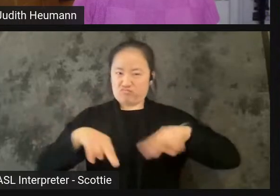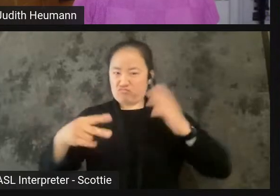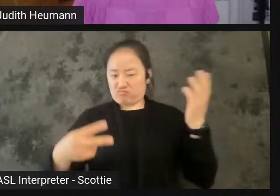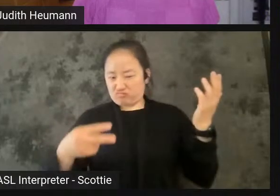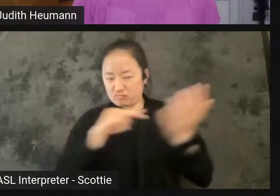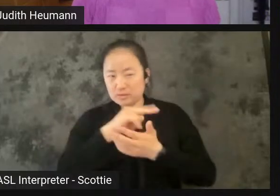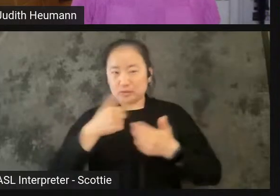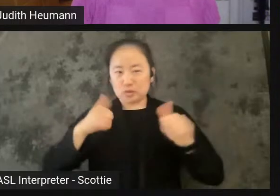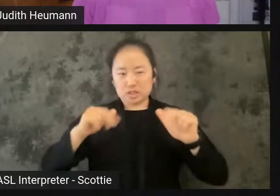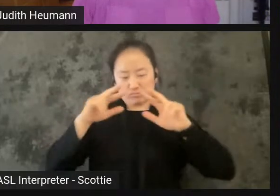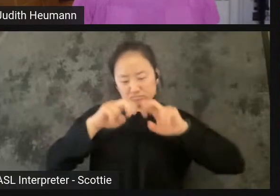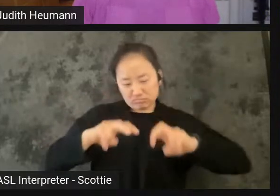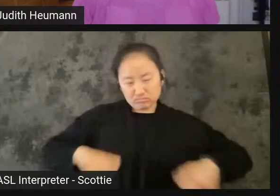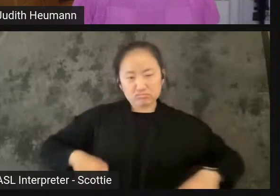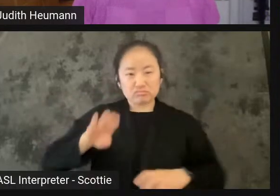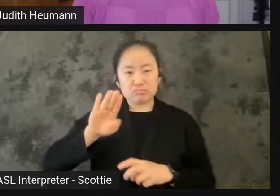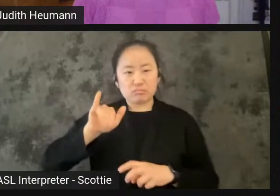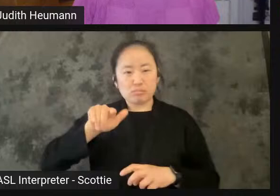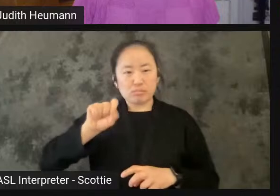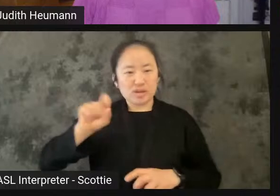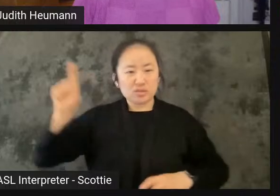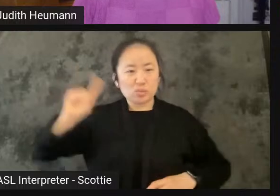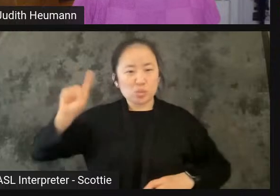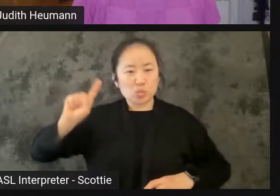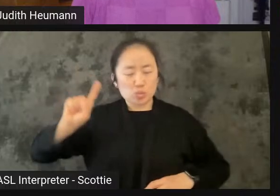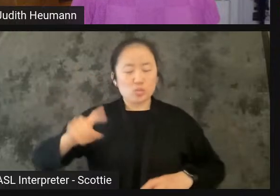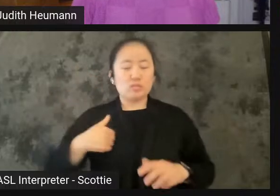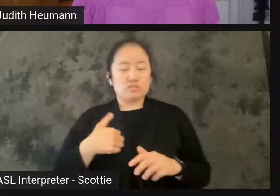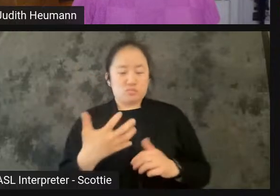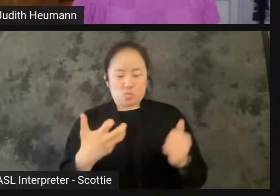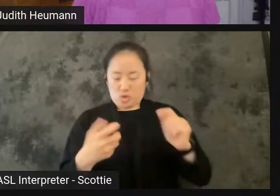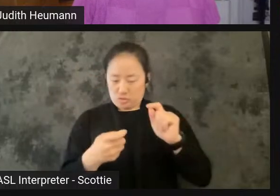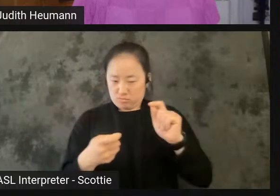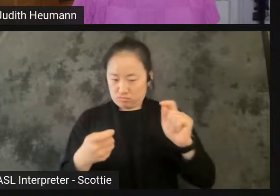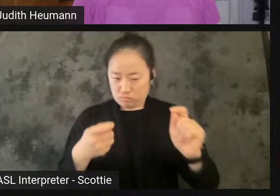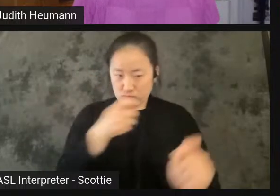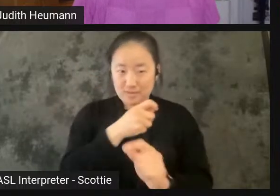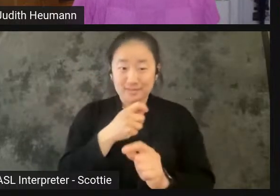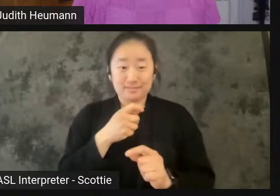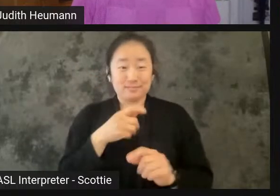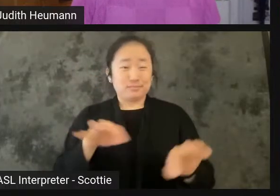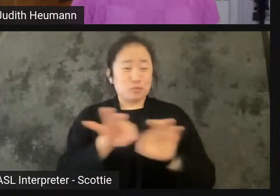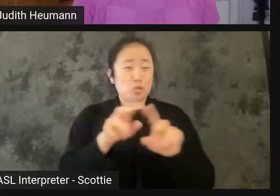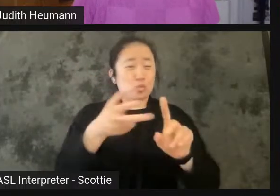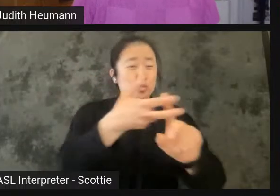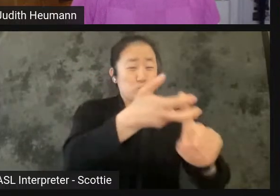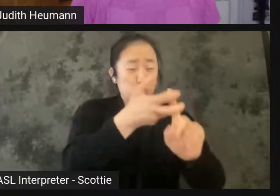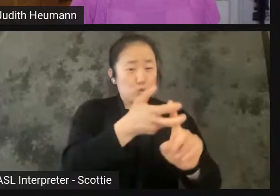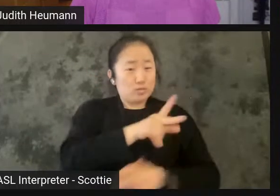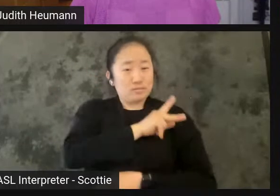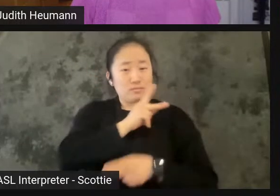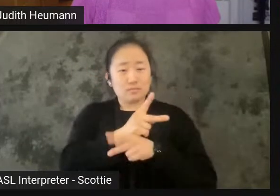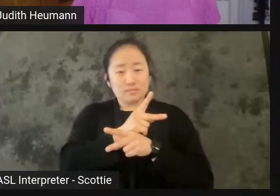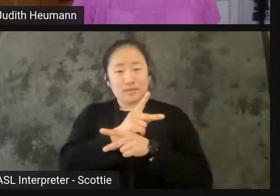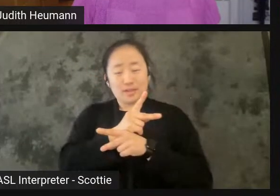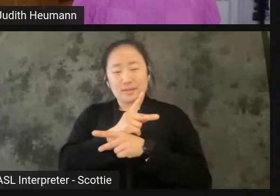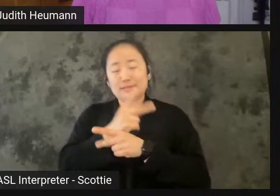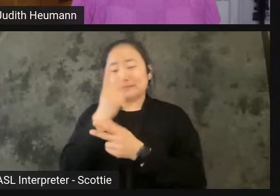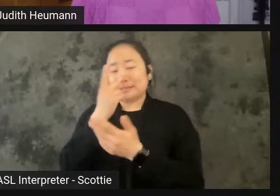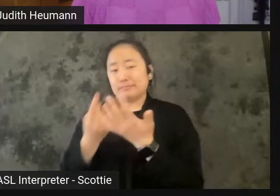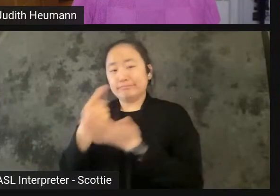that exist to make changes so they can recruit, retain, and graduate nurses who have